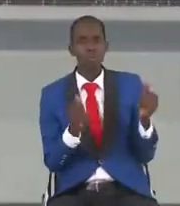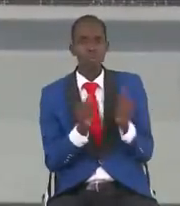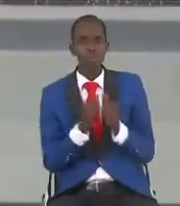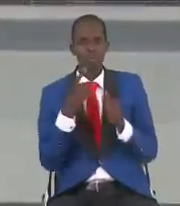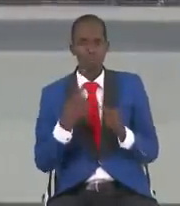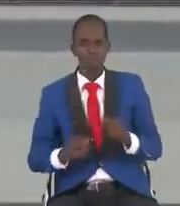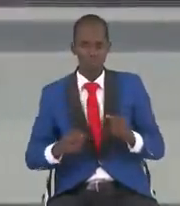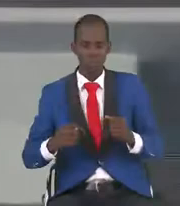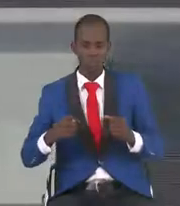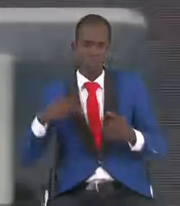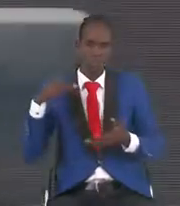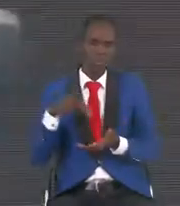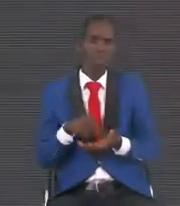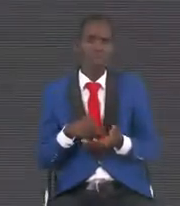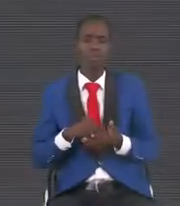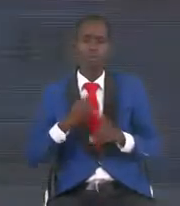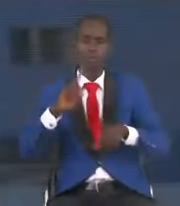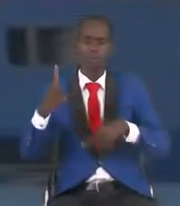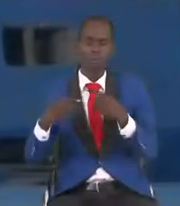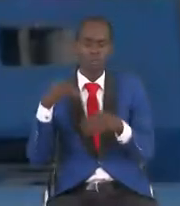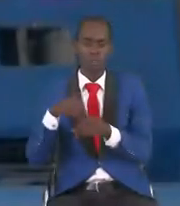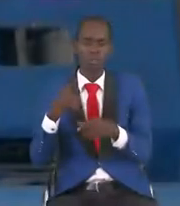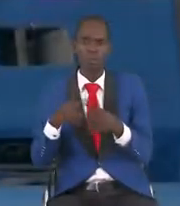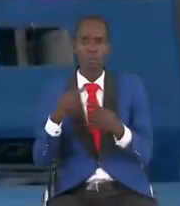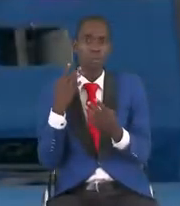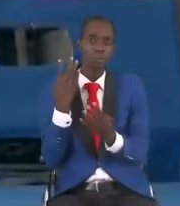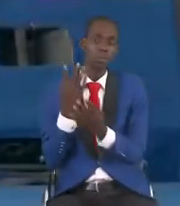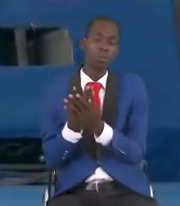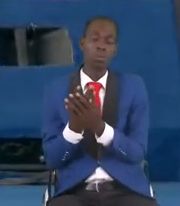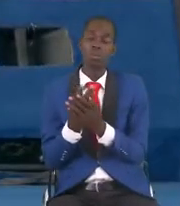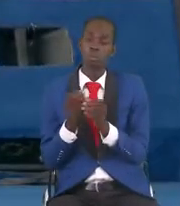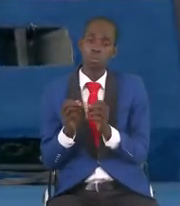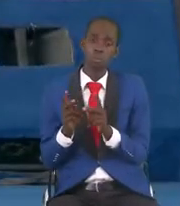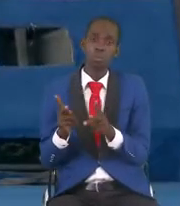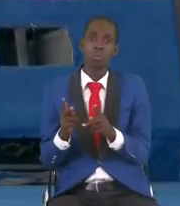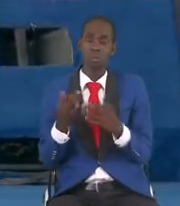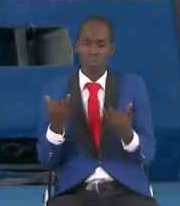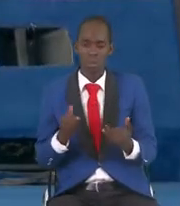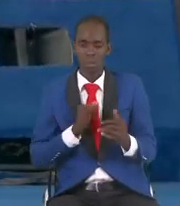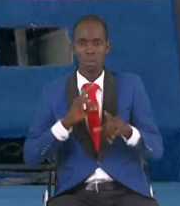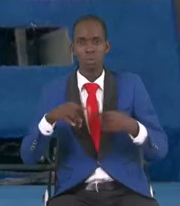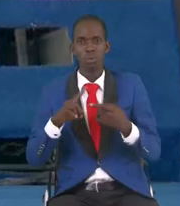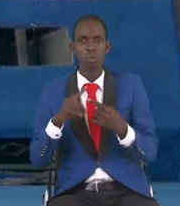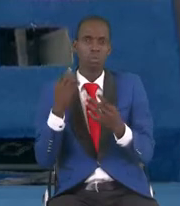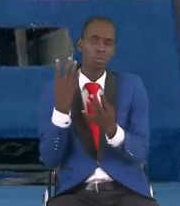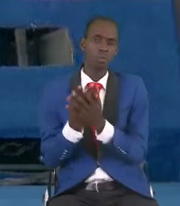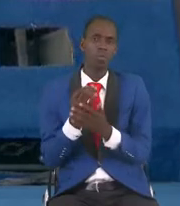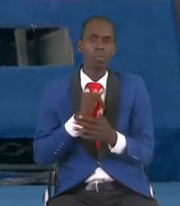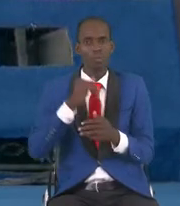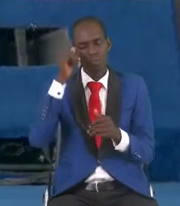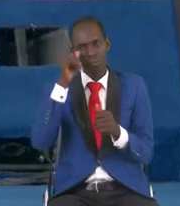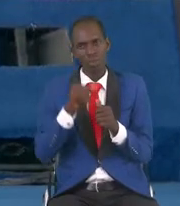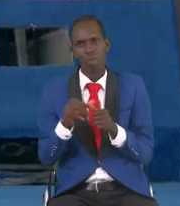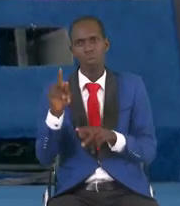standing, they went to the prison and he said, now when I go to the prison, I remember those people, how